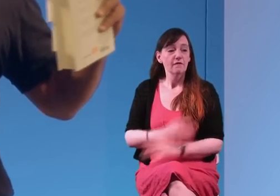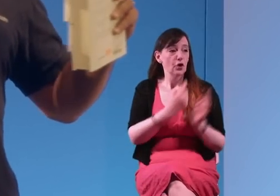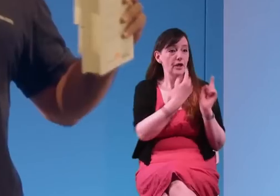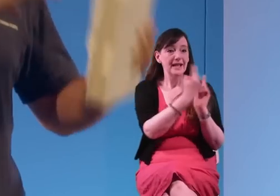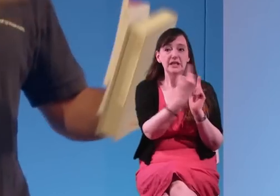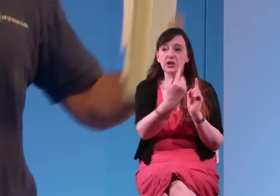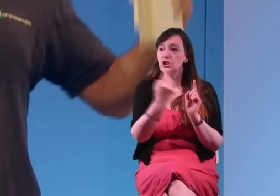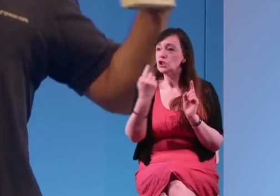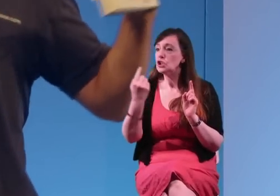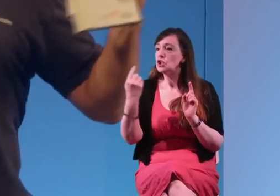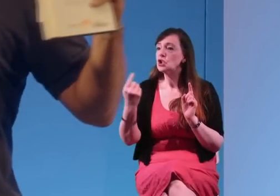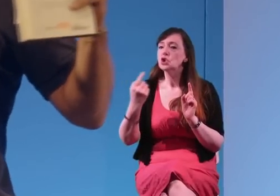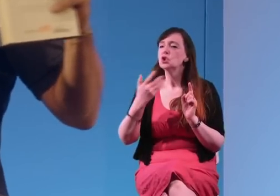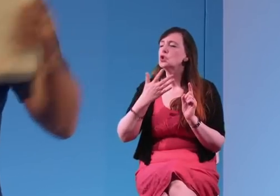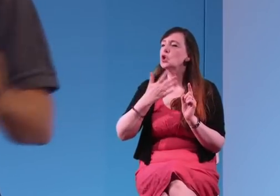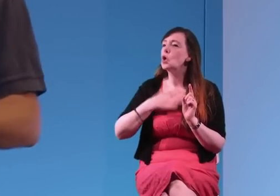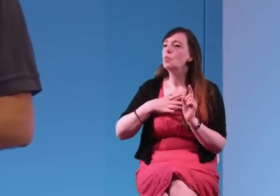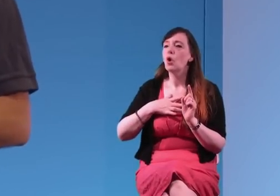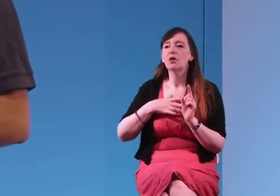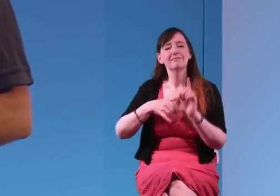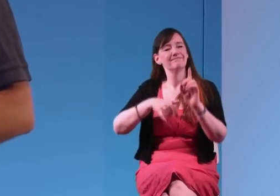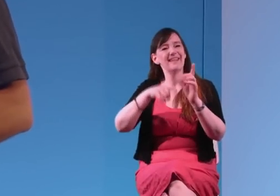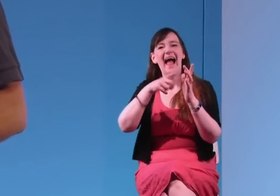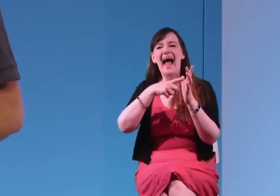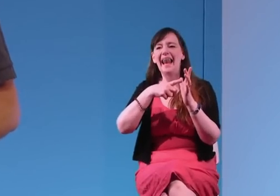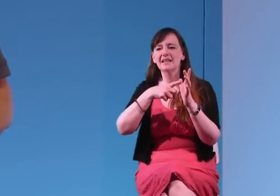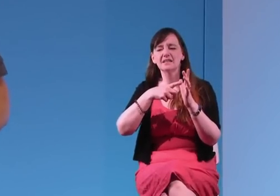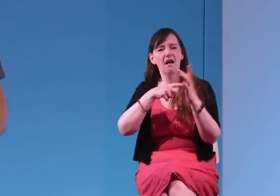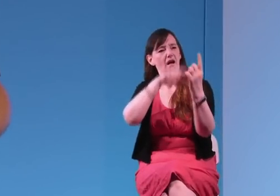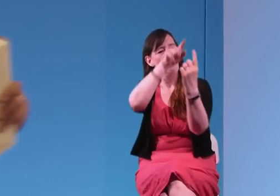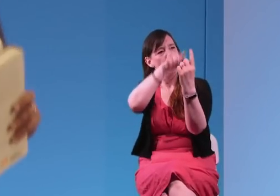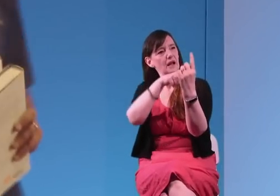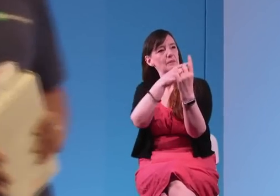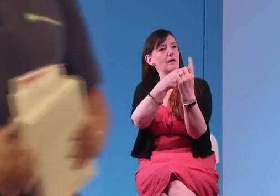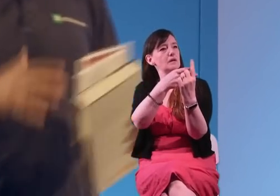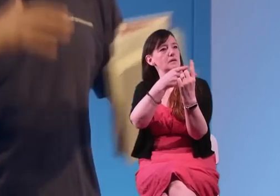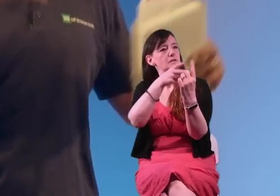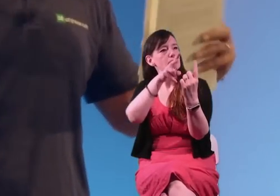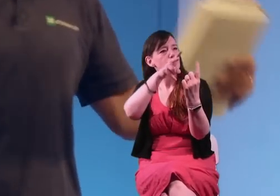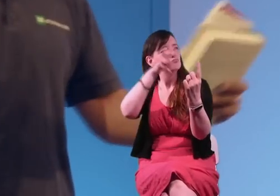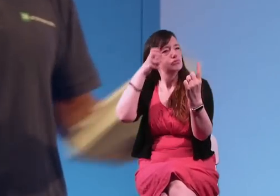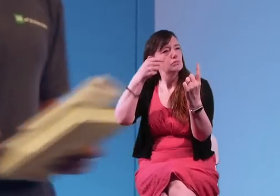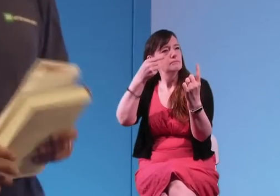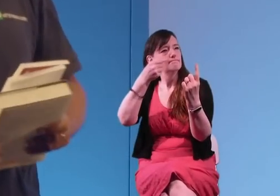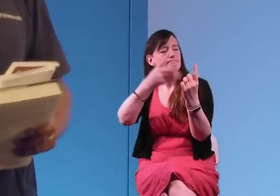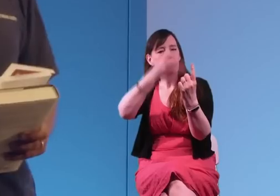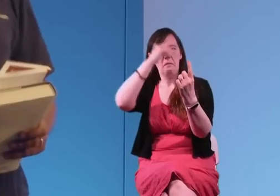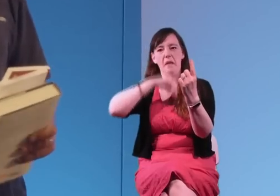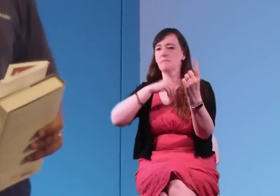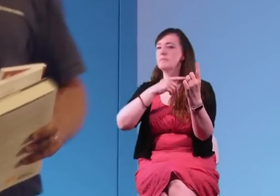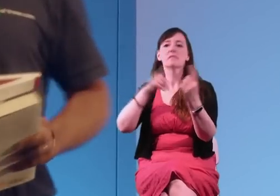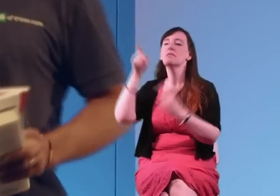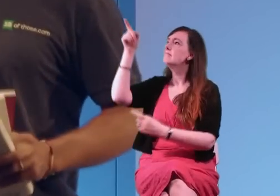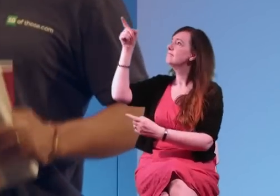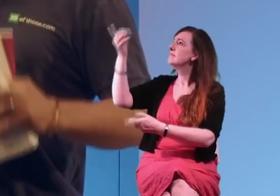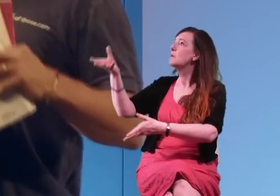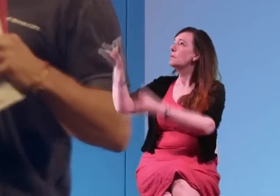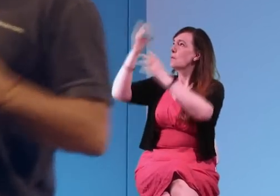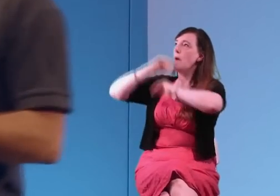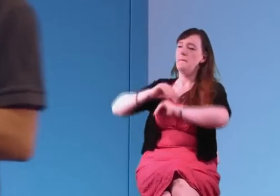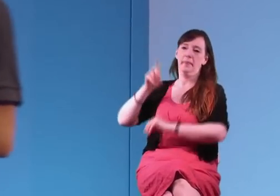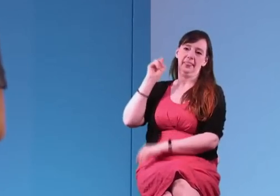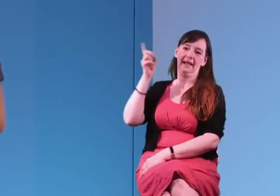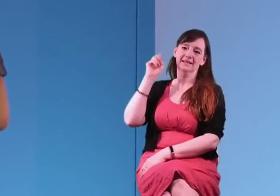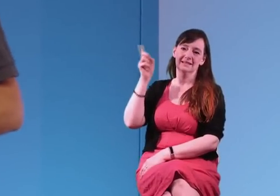from him, but hear from God. And that's what excites us as we come to this Bible reading. And it's why on